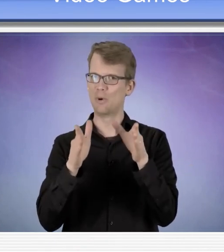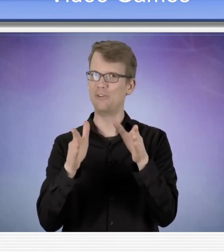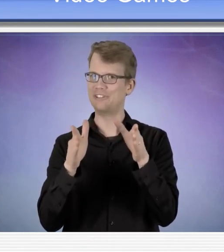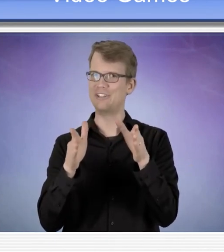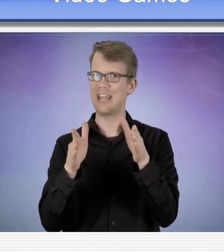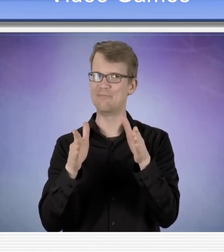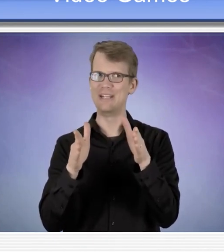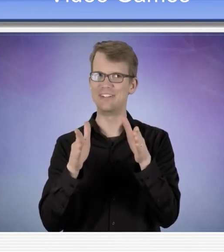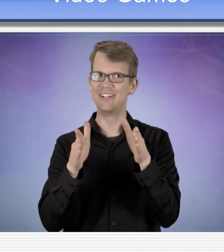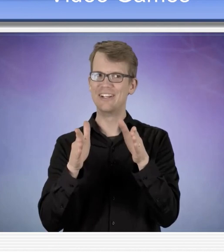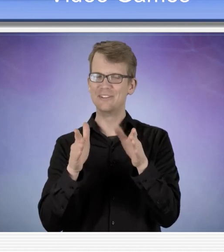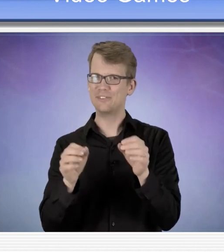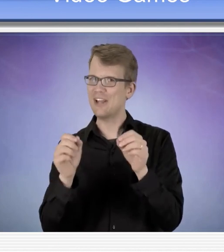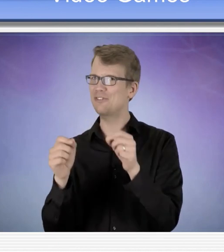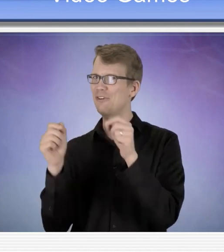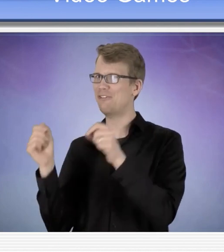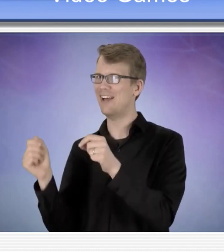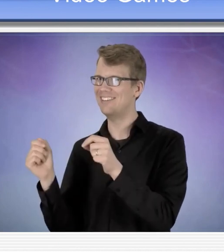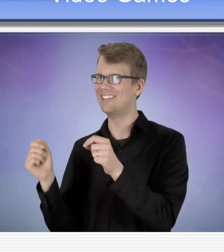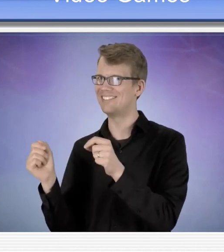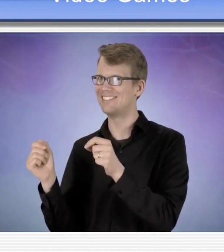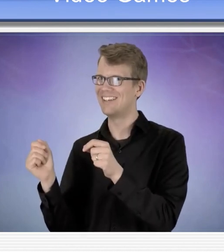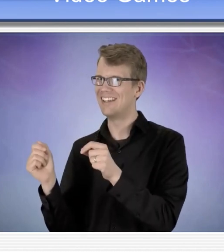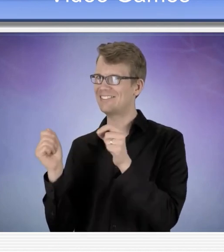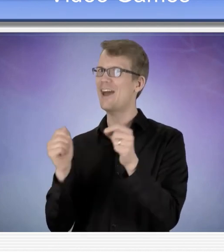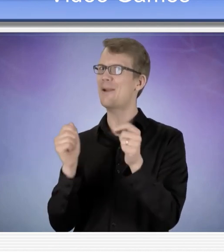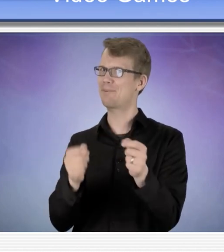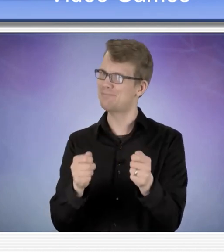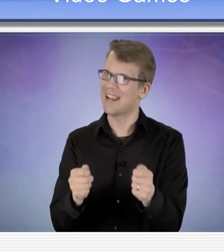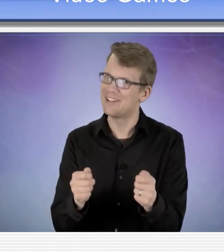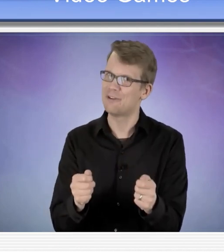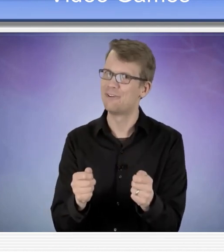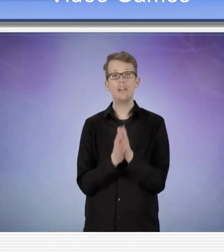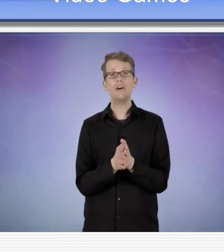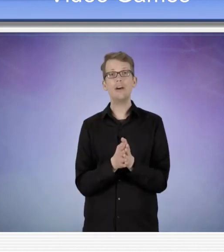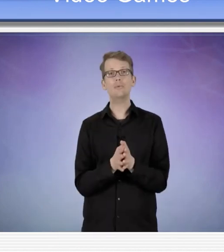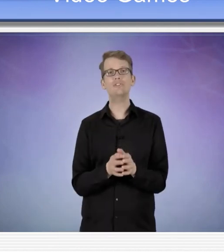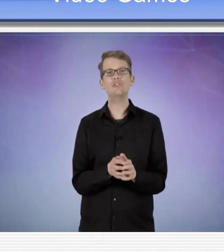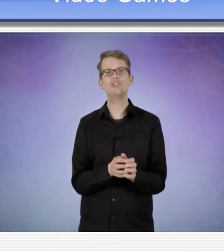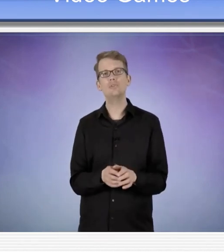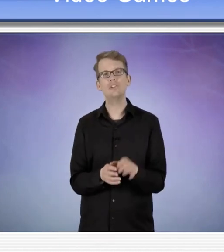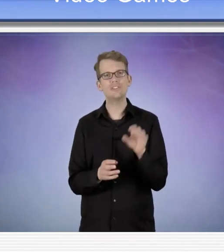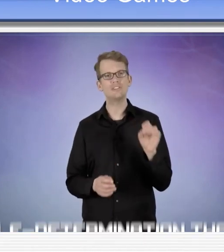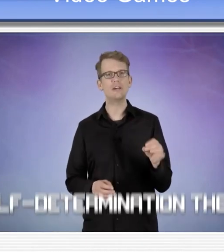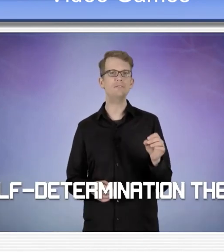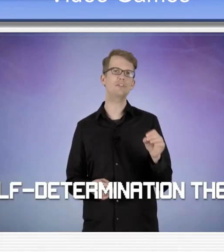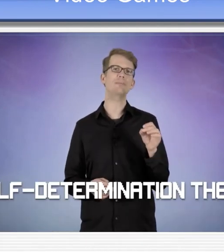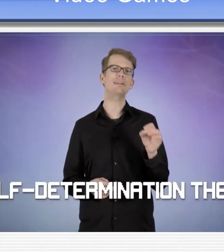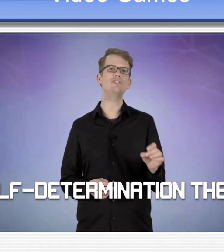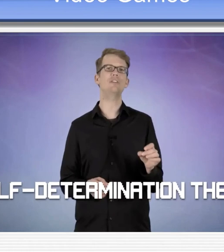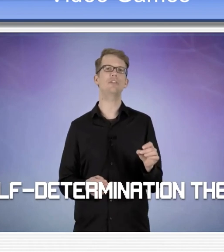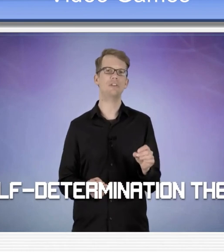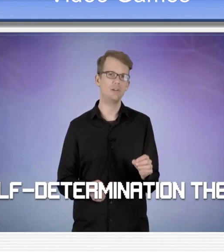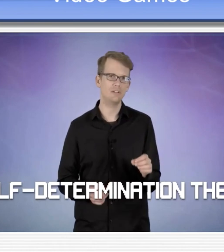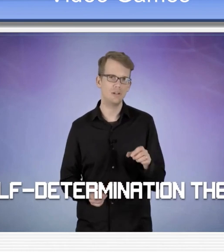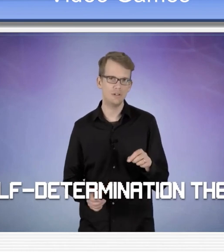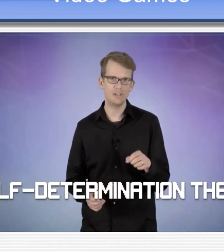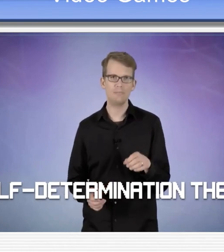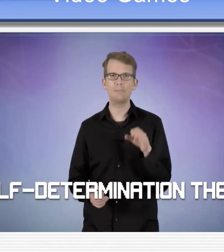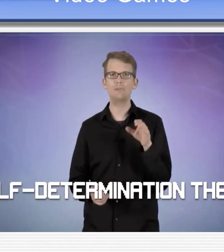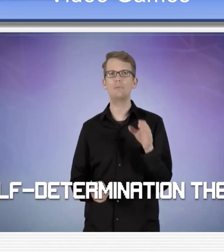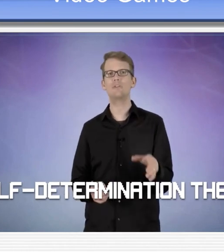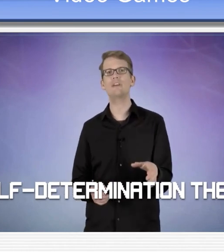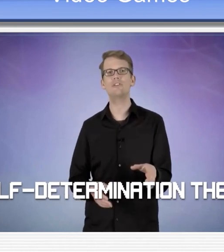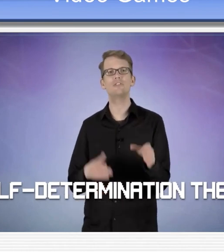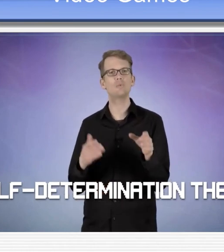is moral disengagement. So it's not just the violence, it's got a perspective. Another line of research uses self-determination theory to